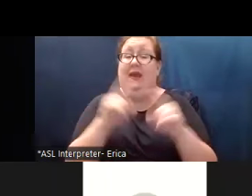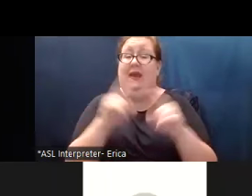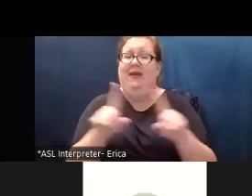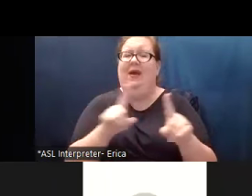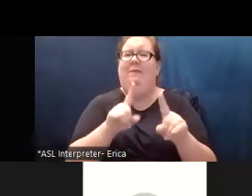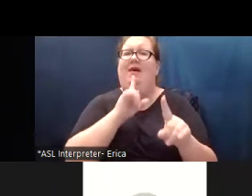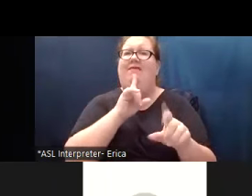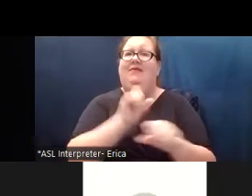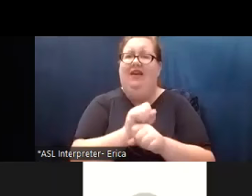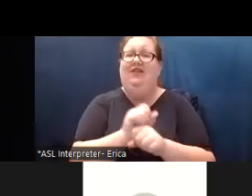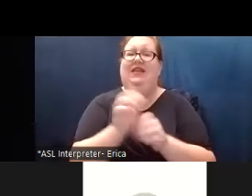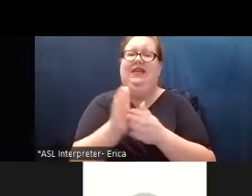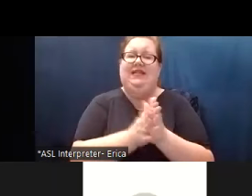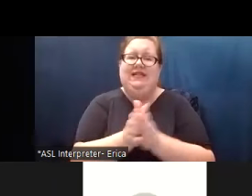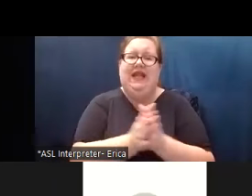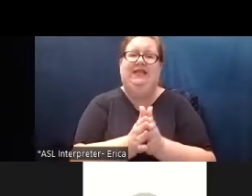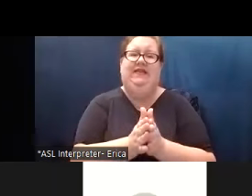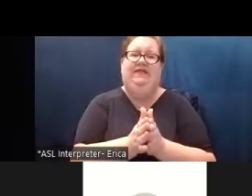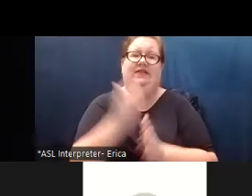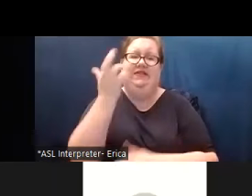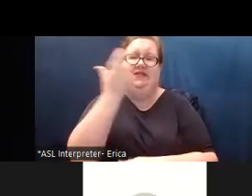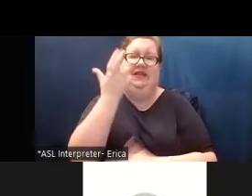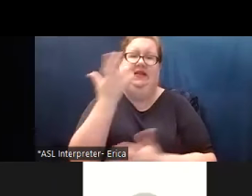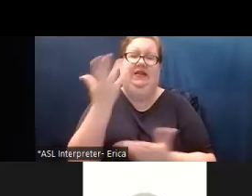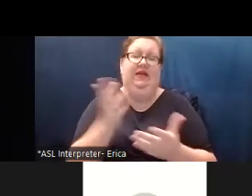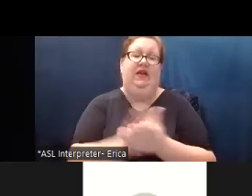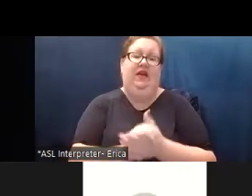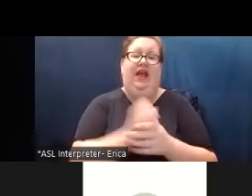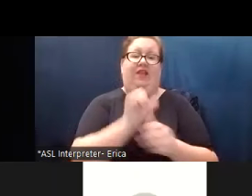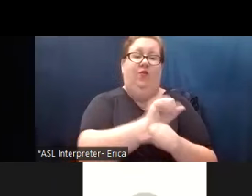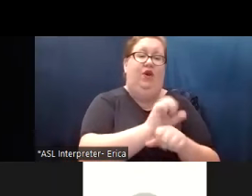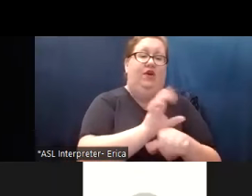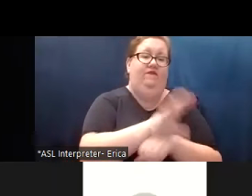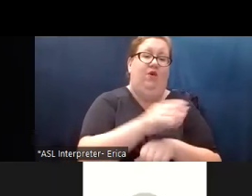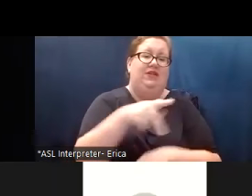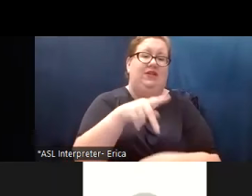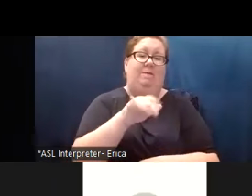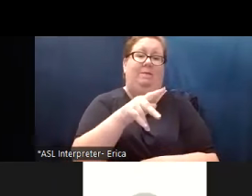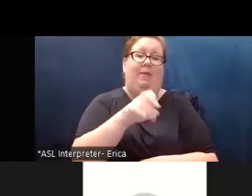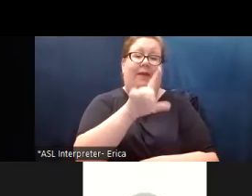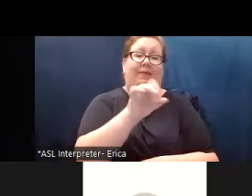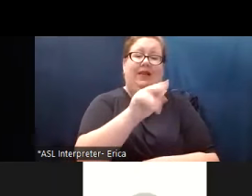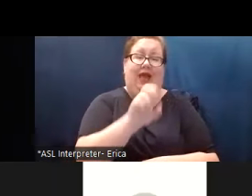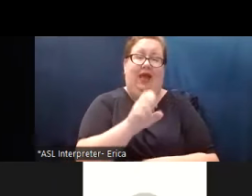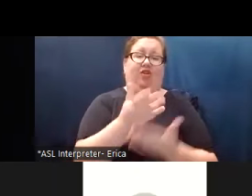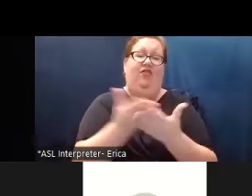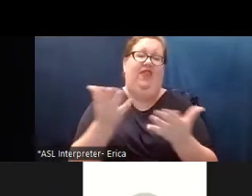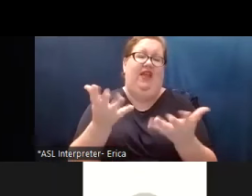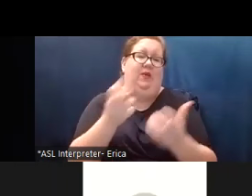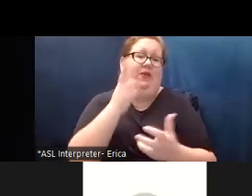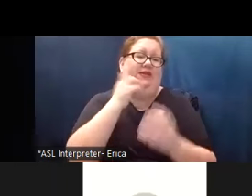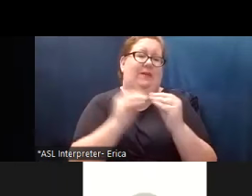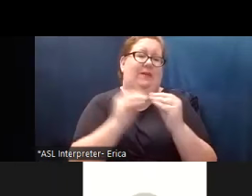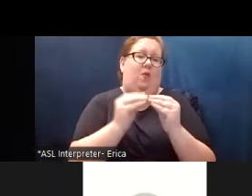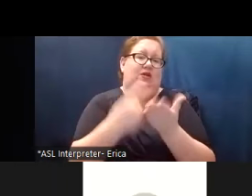incentives and the workforce pipeline are two things that I would like to see more discussed.